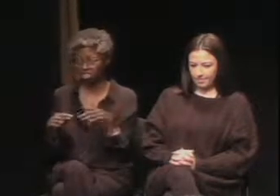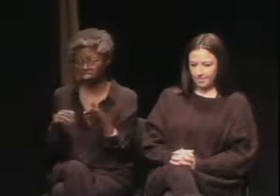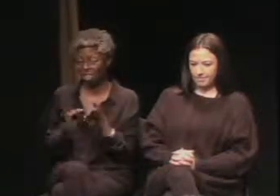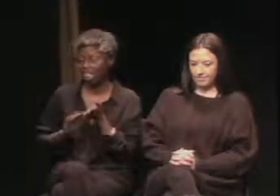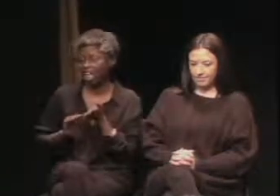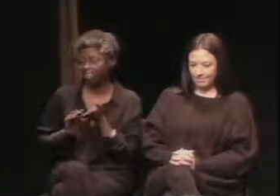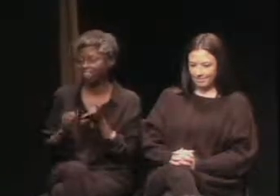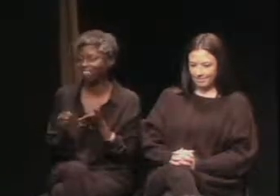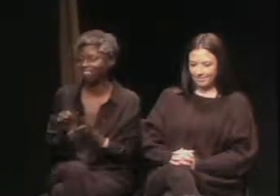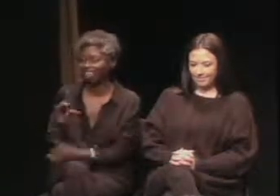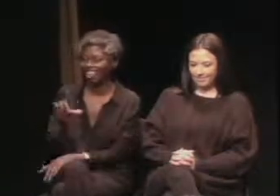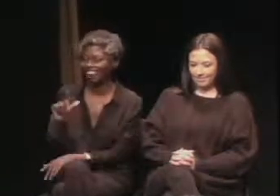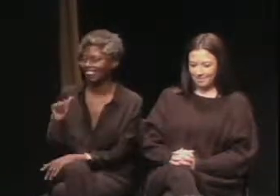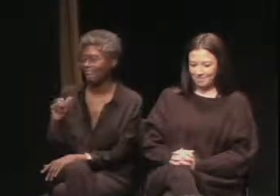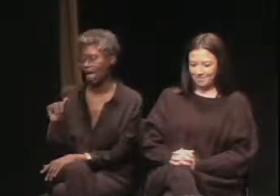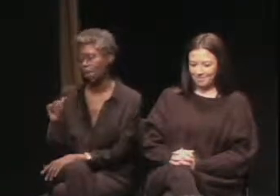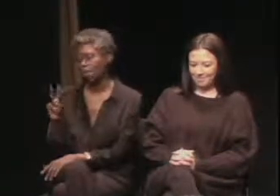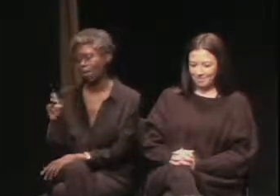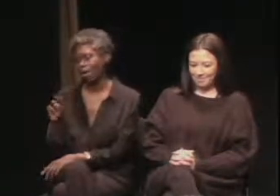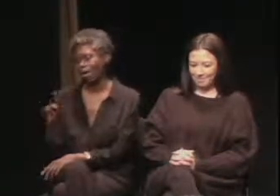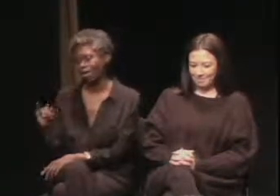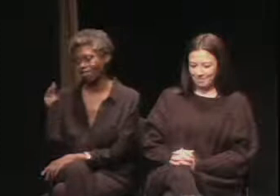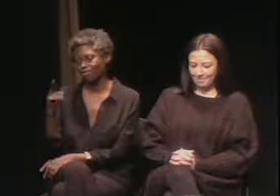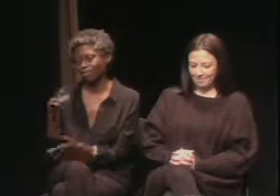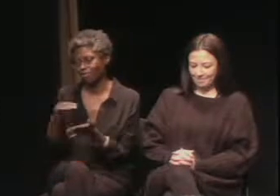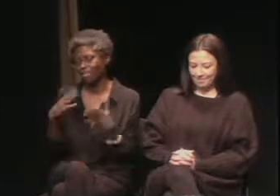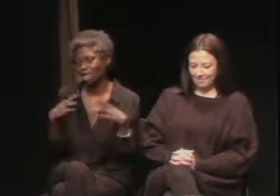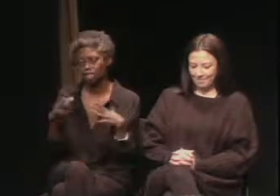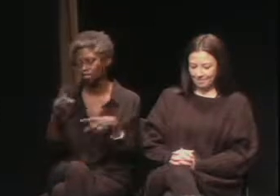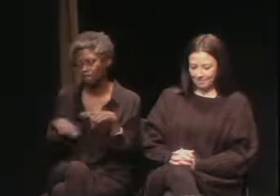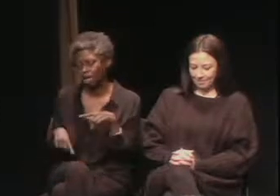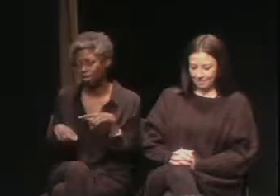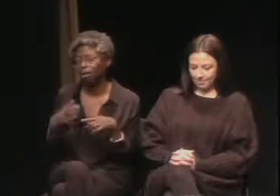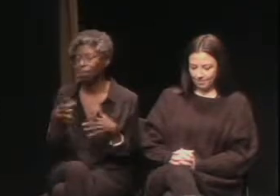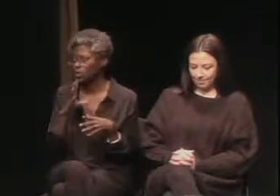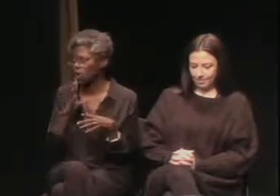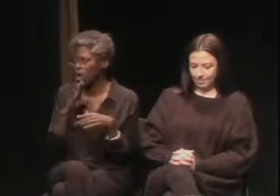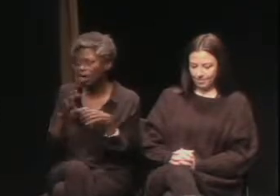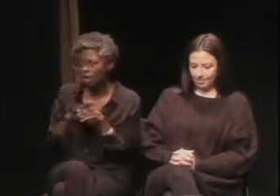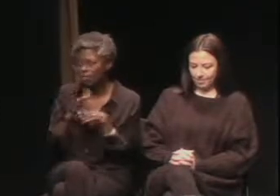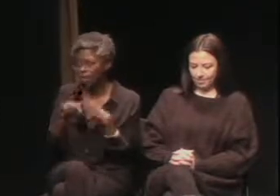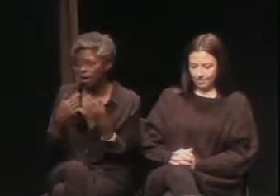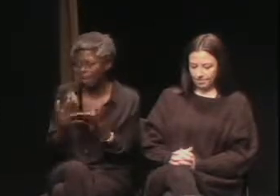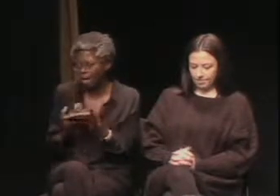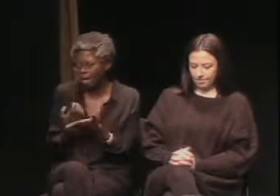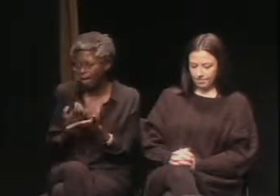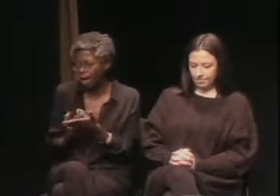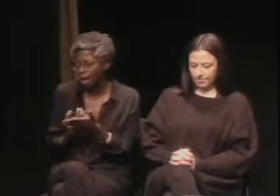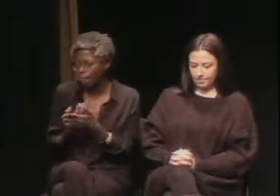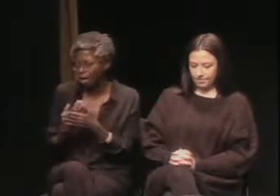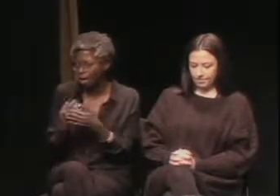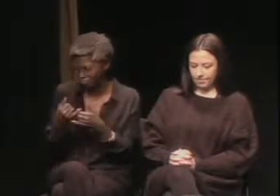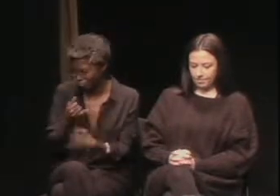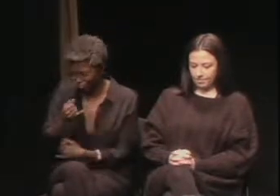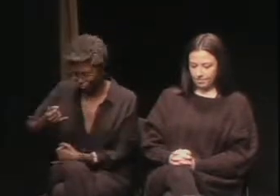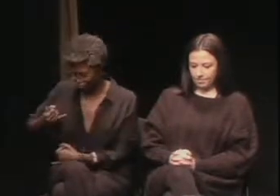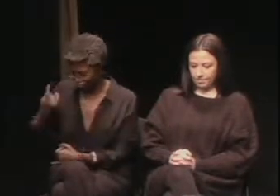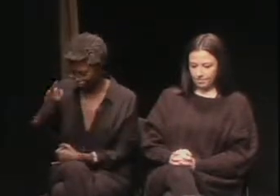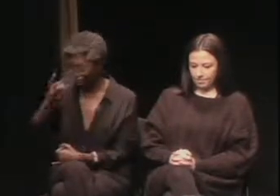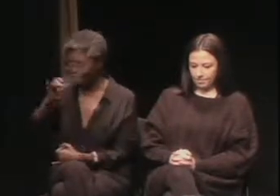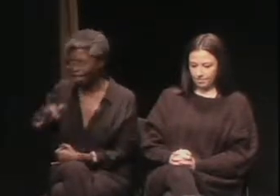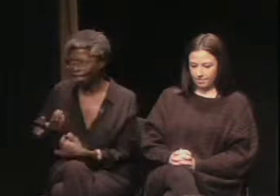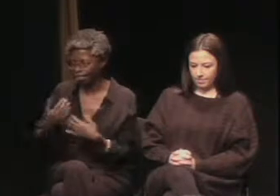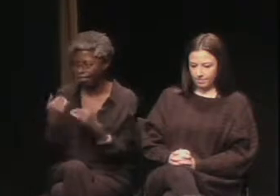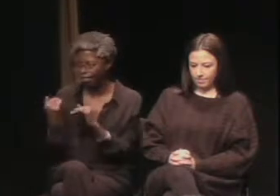Exactly. You couldn't do that. No, so it just, it was, we don't talk enough about the economic barriers to